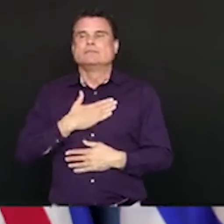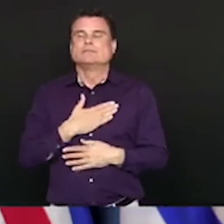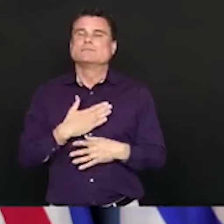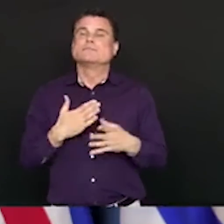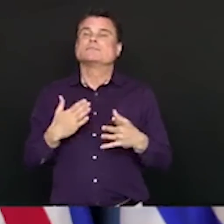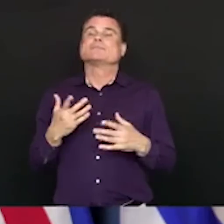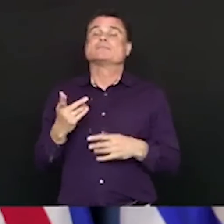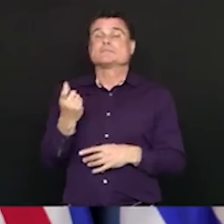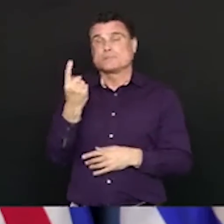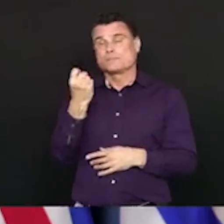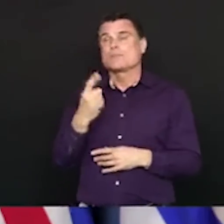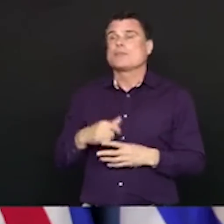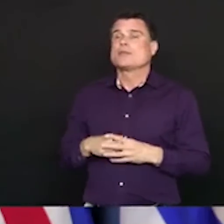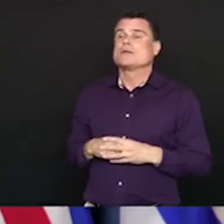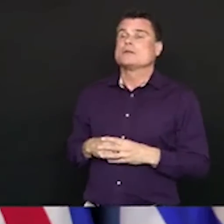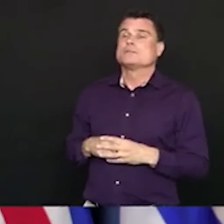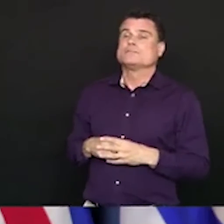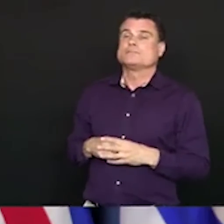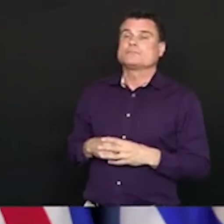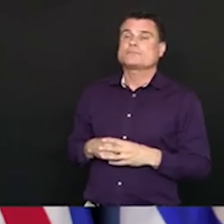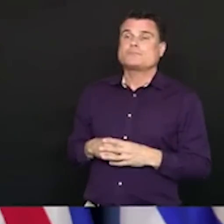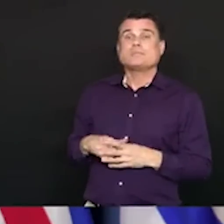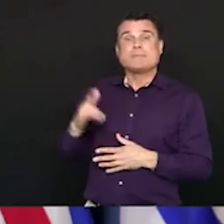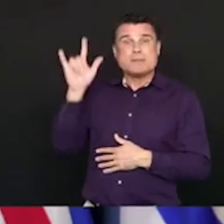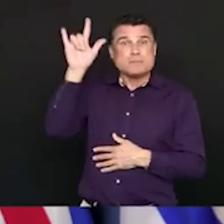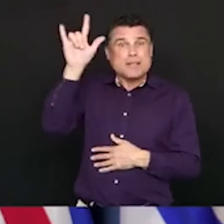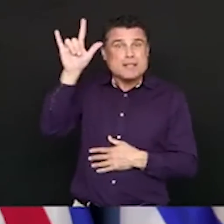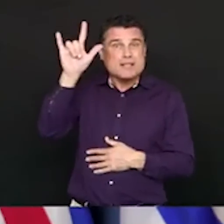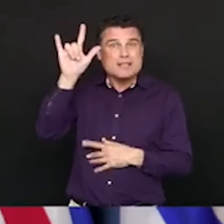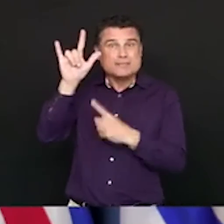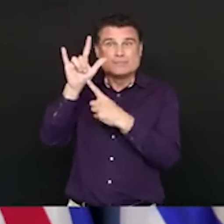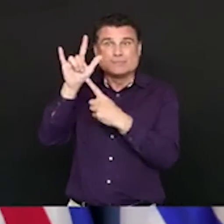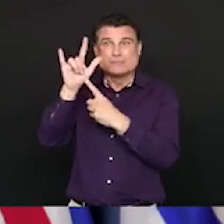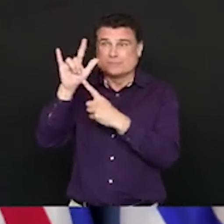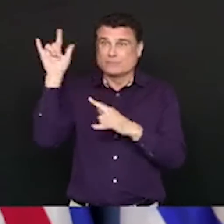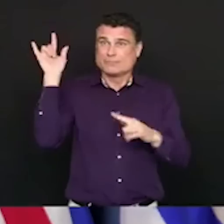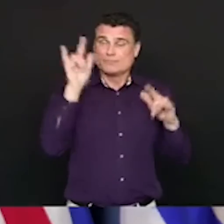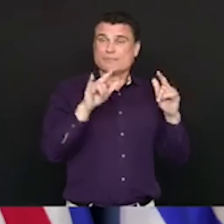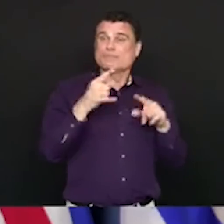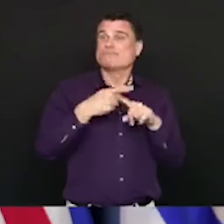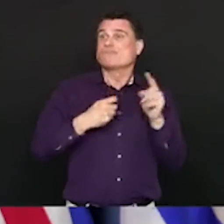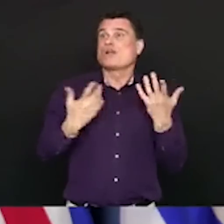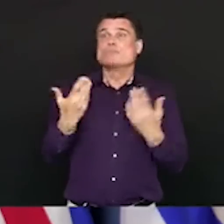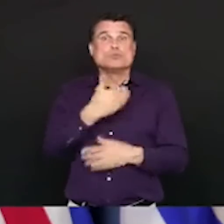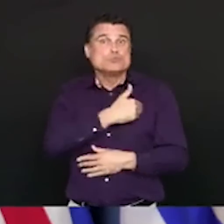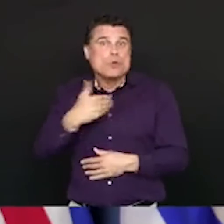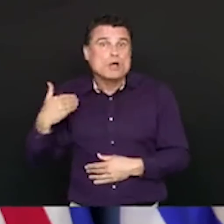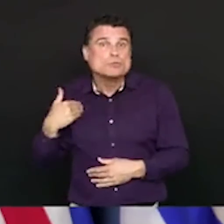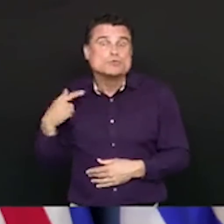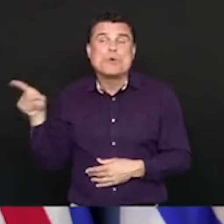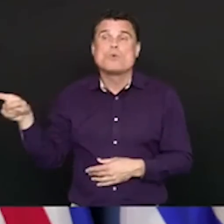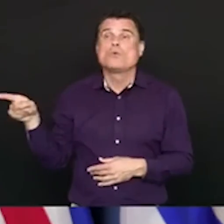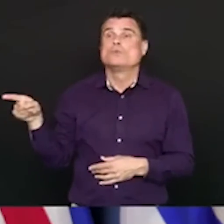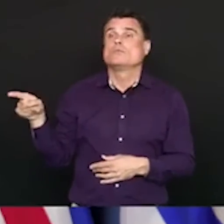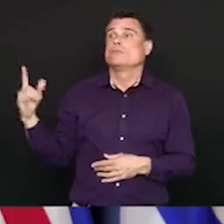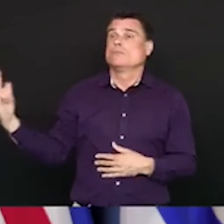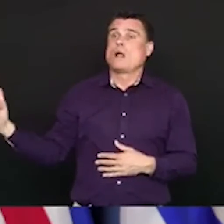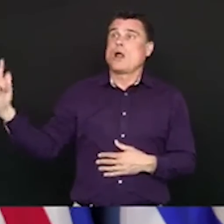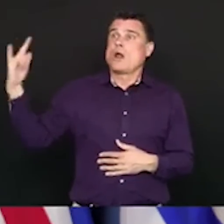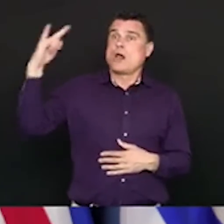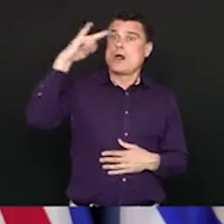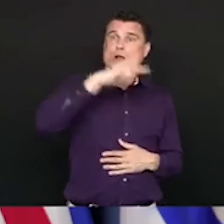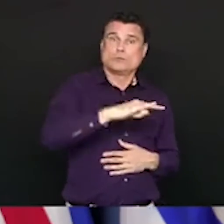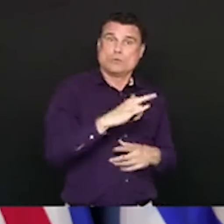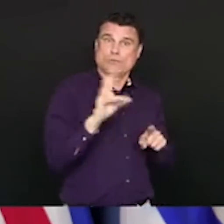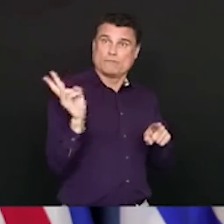from Toronto into Vancouver to make sure we're capturing all of those Canadians and British Columbians coming home. But these are initiatives that we're